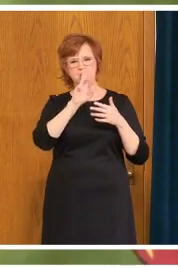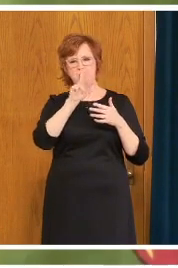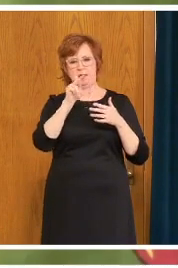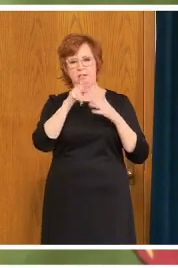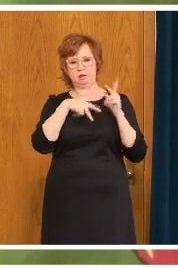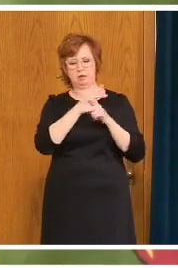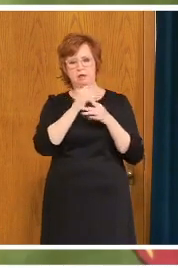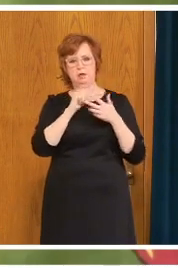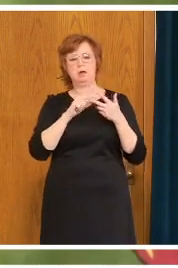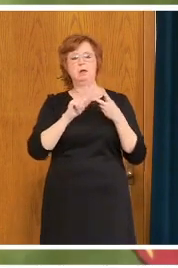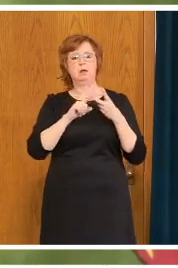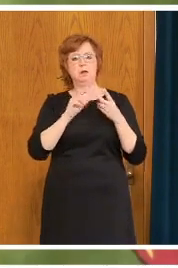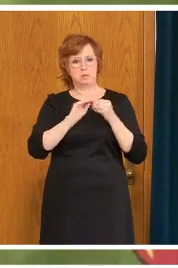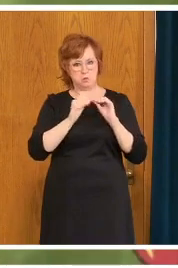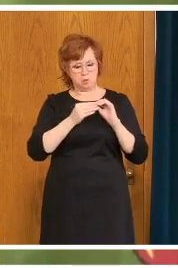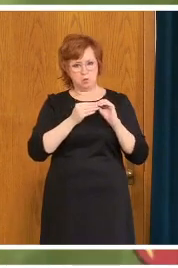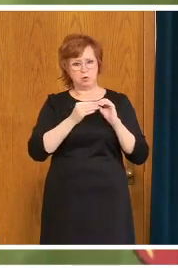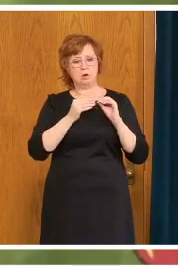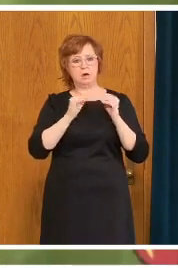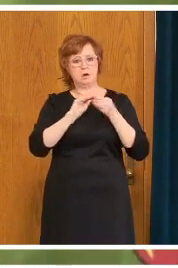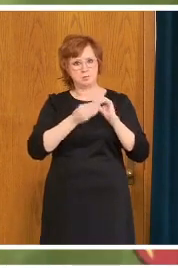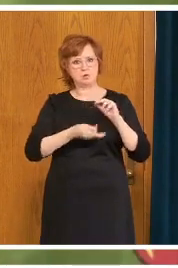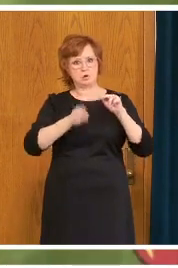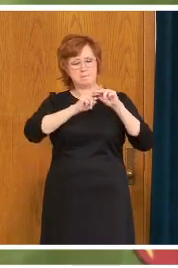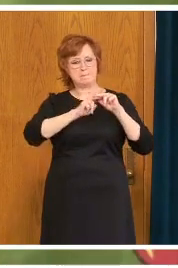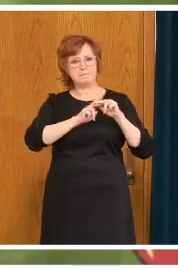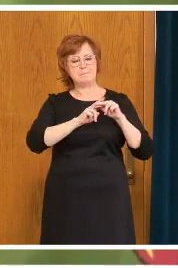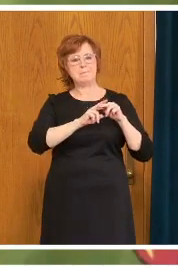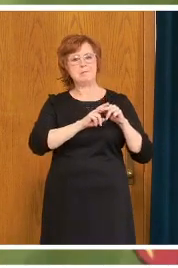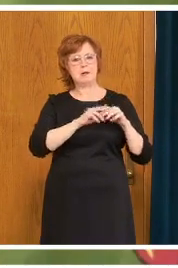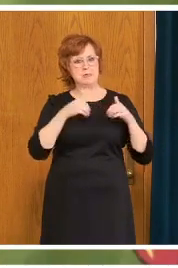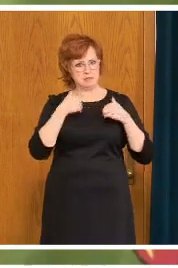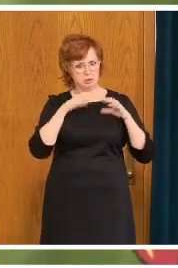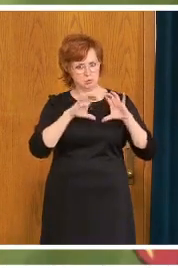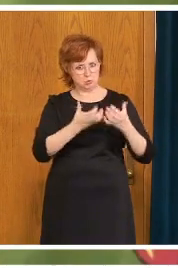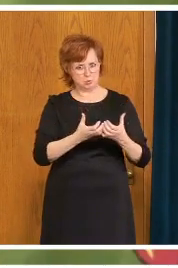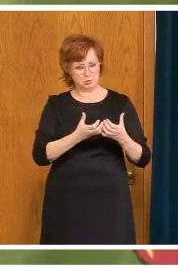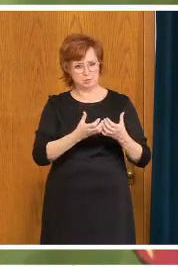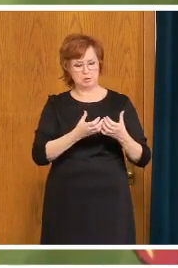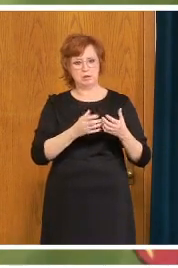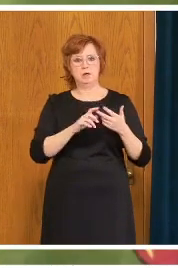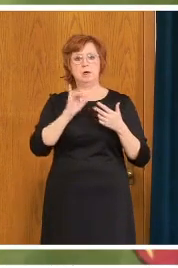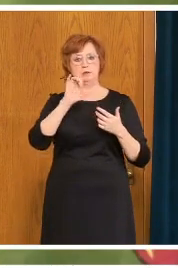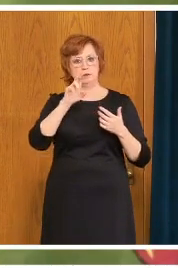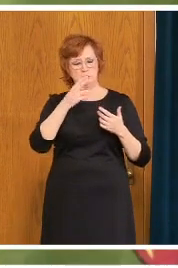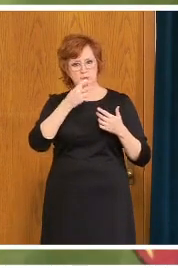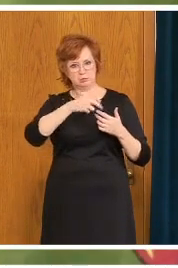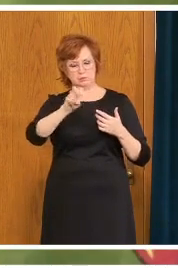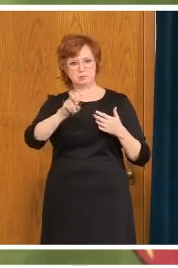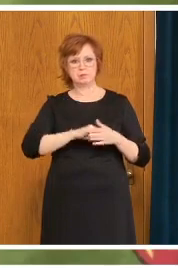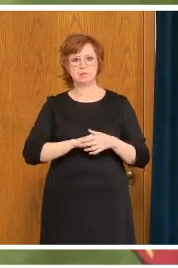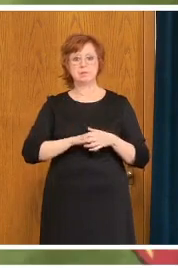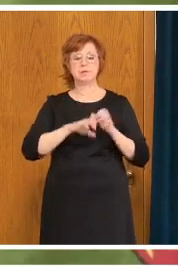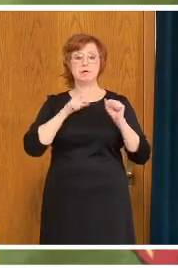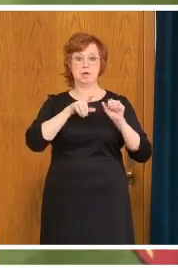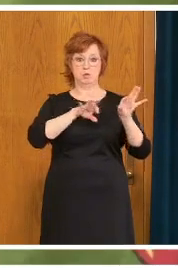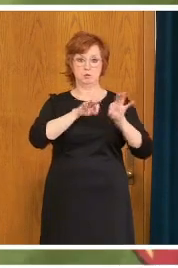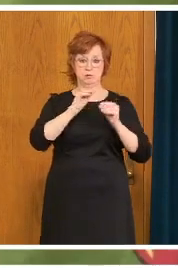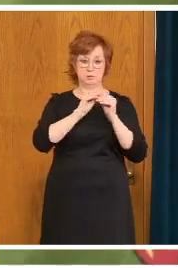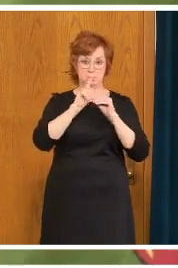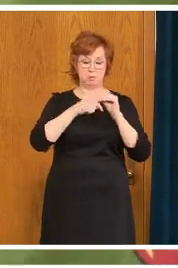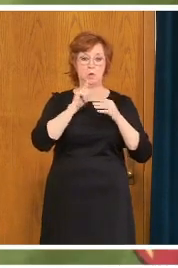and more people and younger people in ICU. Can you give us a breakdown of the actual pressures on the healthcare system